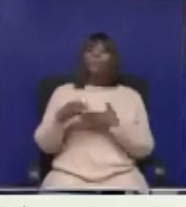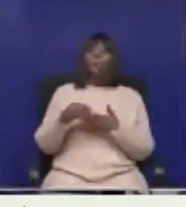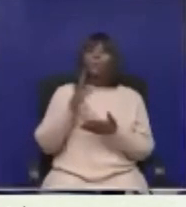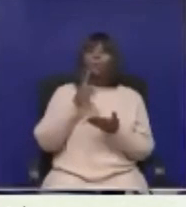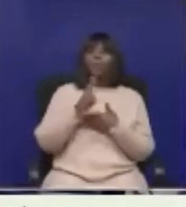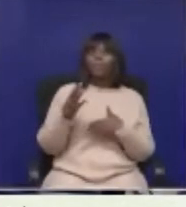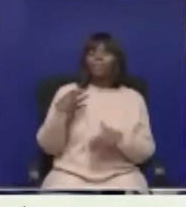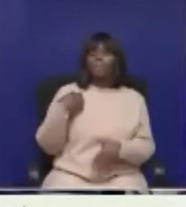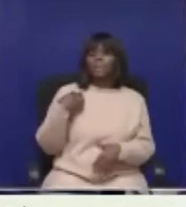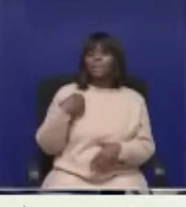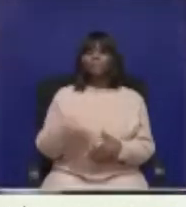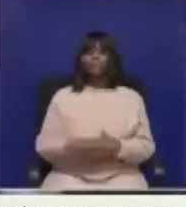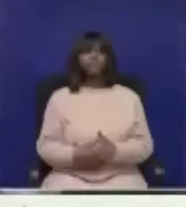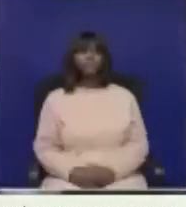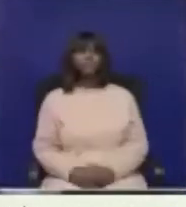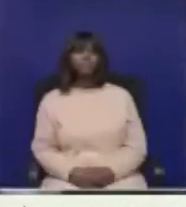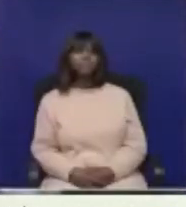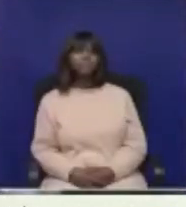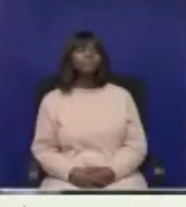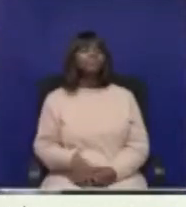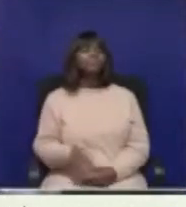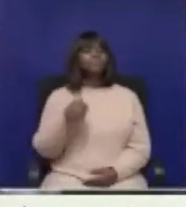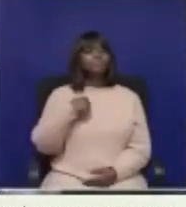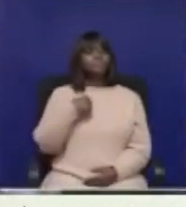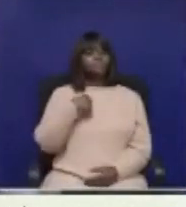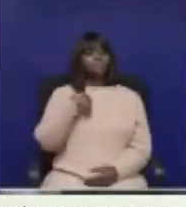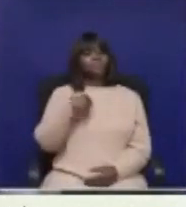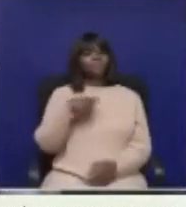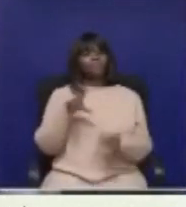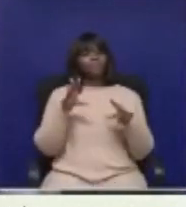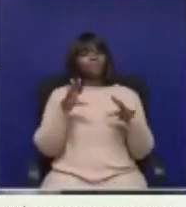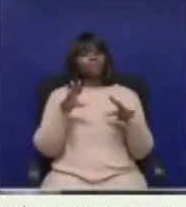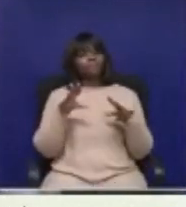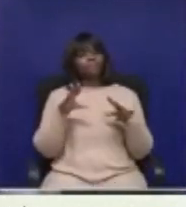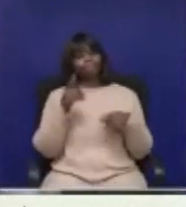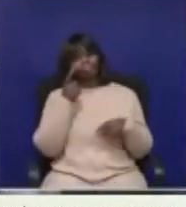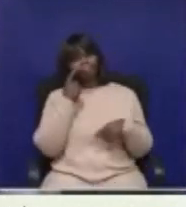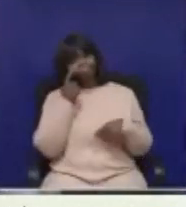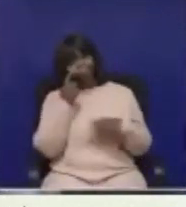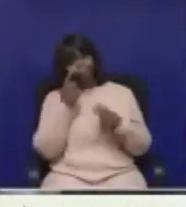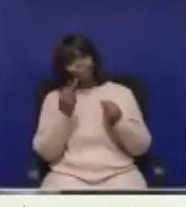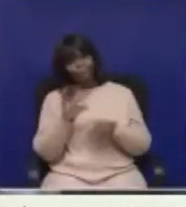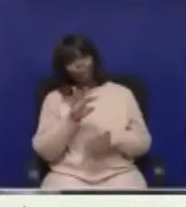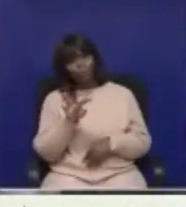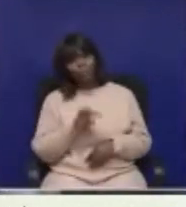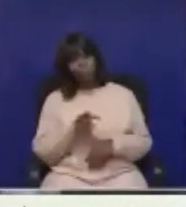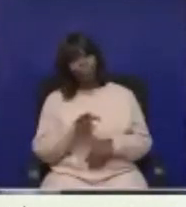Let me not take it as a new question in order to answer it.